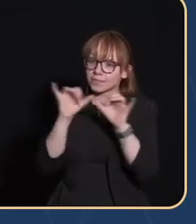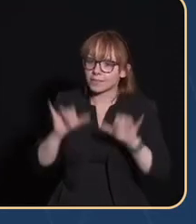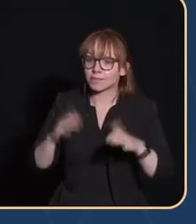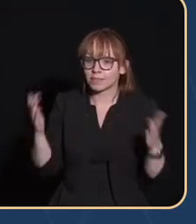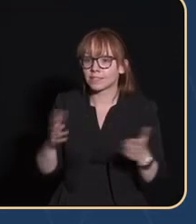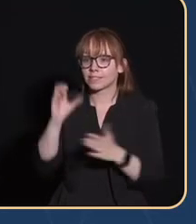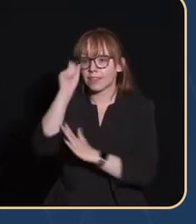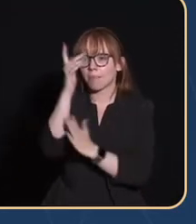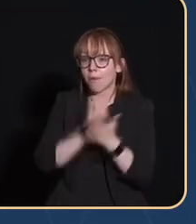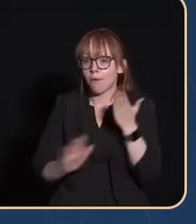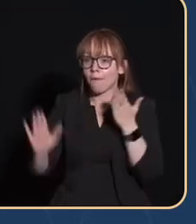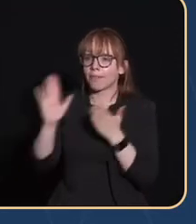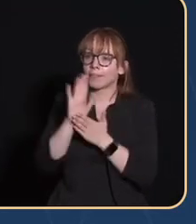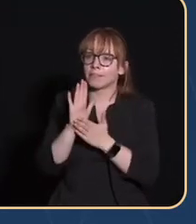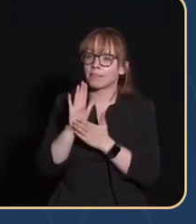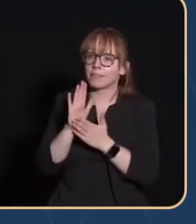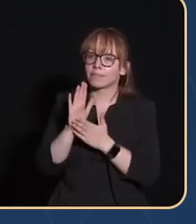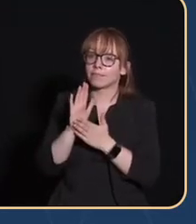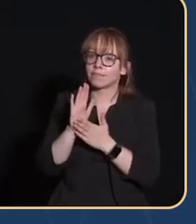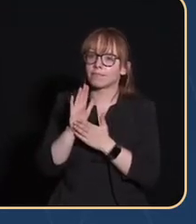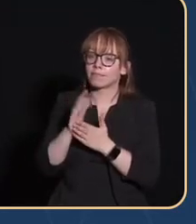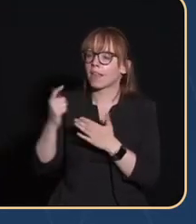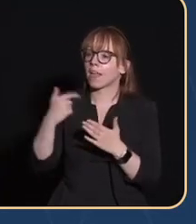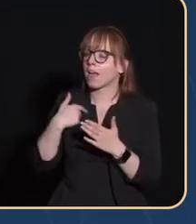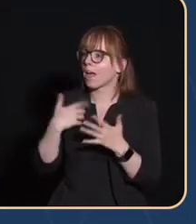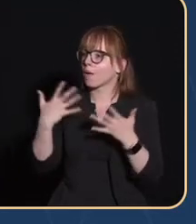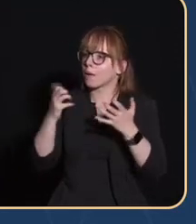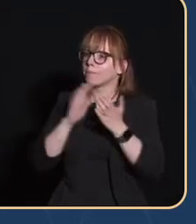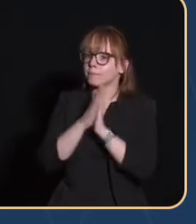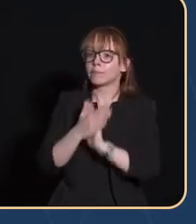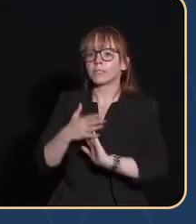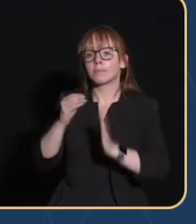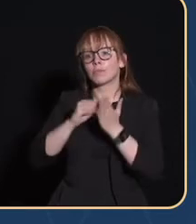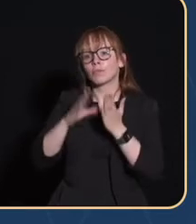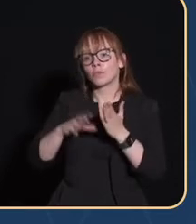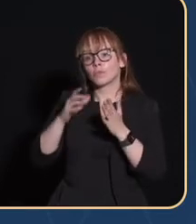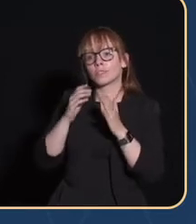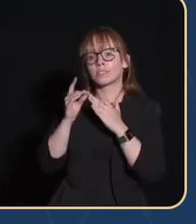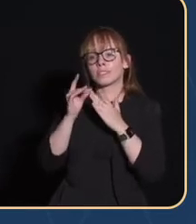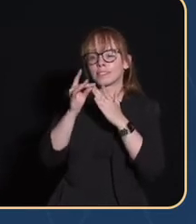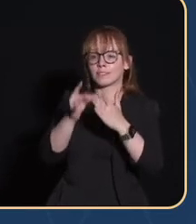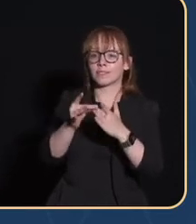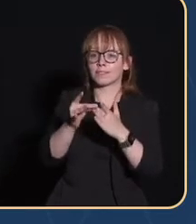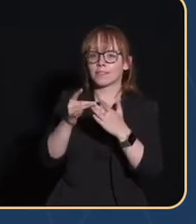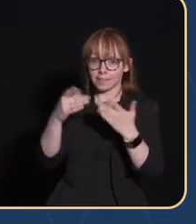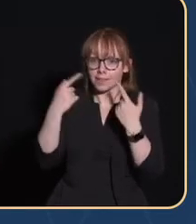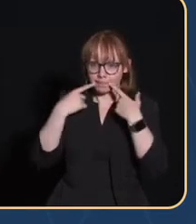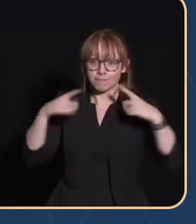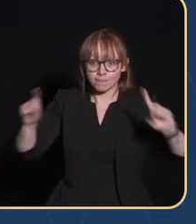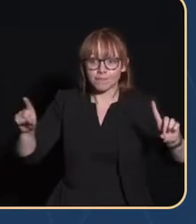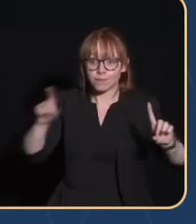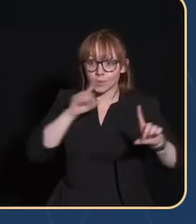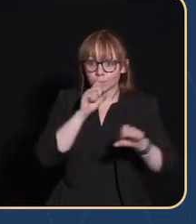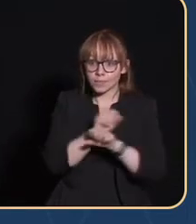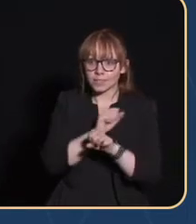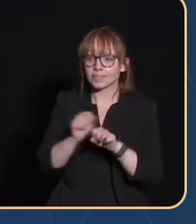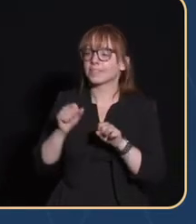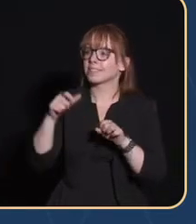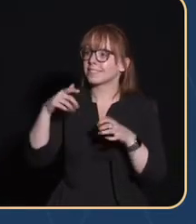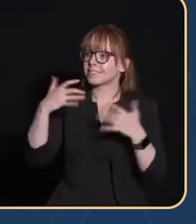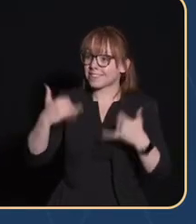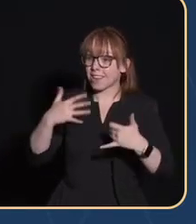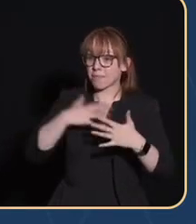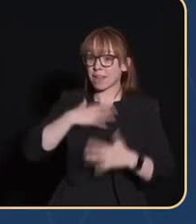College, and I'm distinguishing myself as a student leader. My experience this time around has been positive